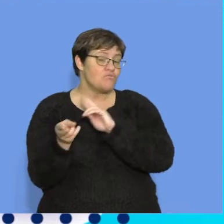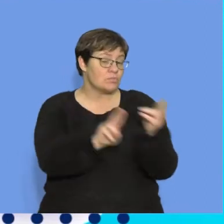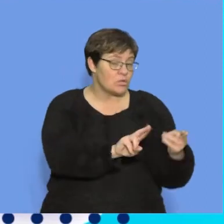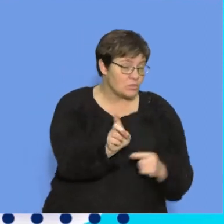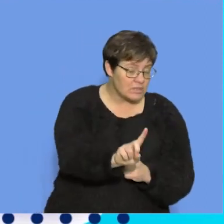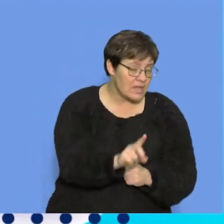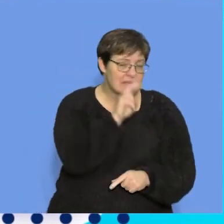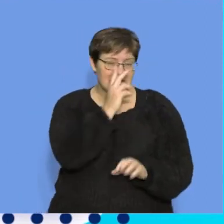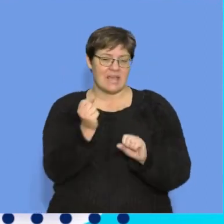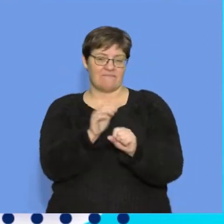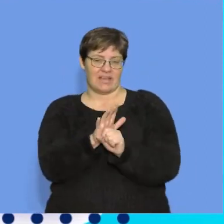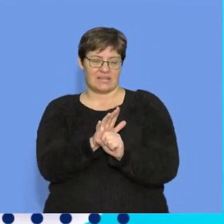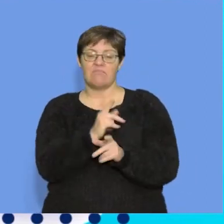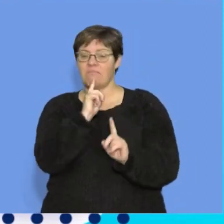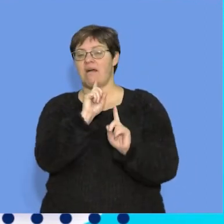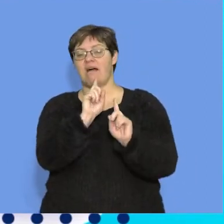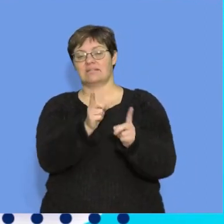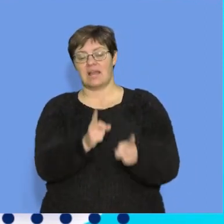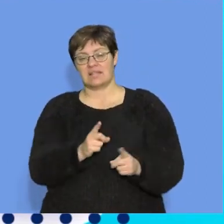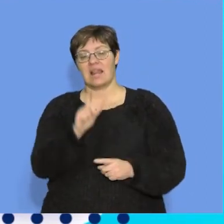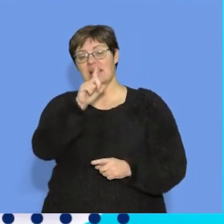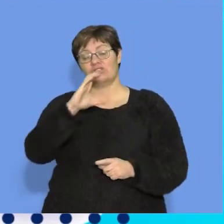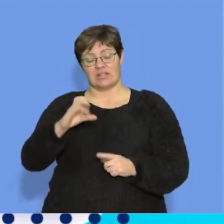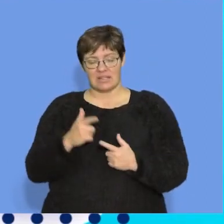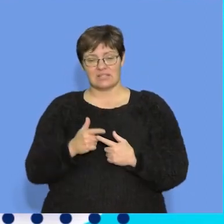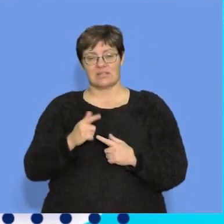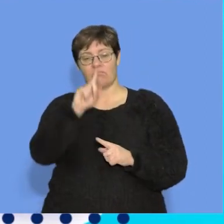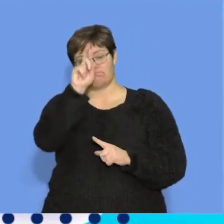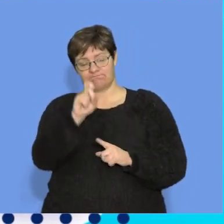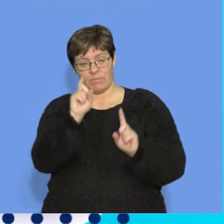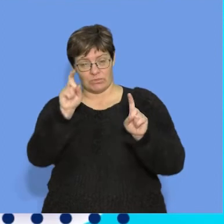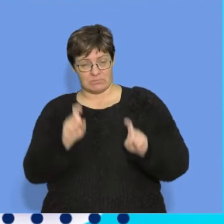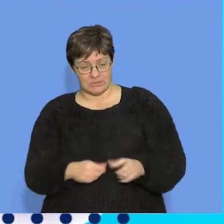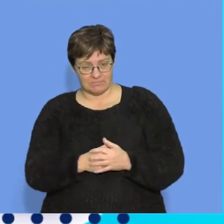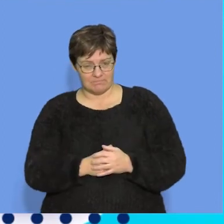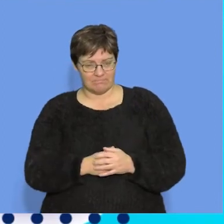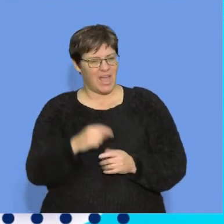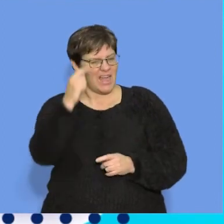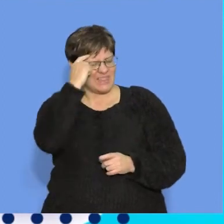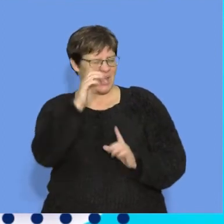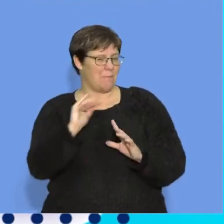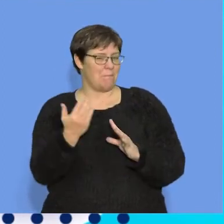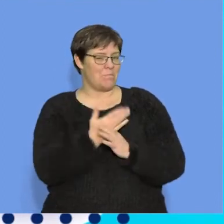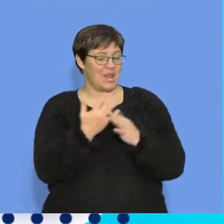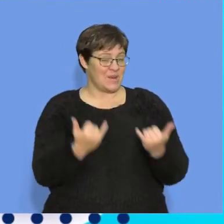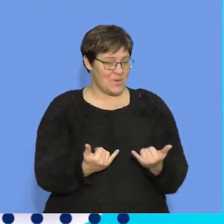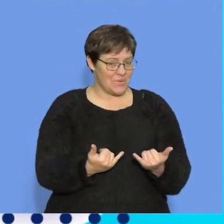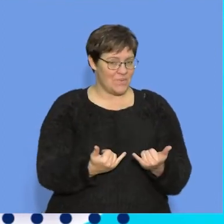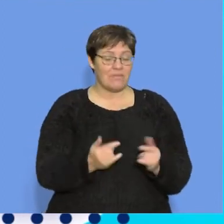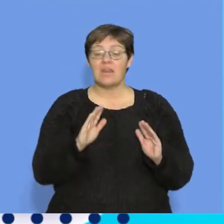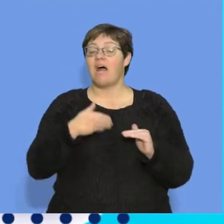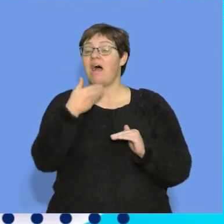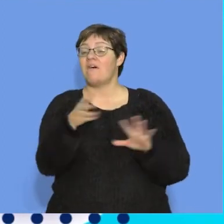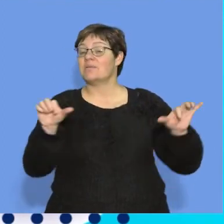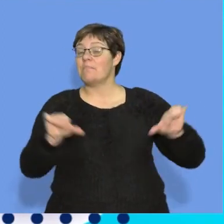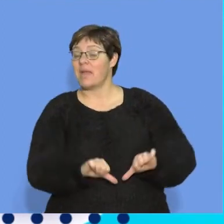the effect, and you'll be able to answer Le Chatelier's principal questions. I think, you know what, let's take a short break, and after